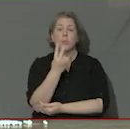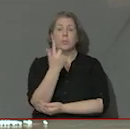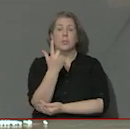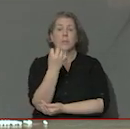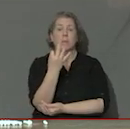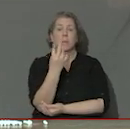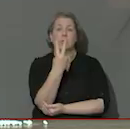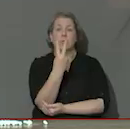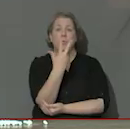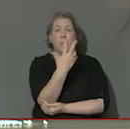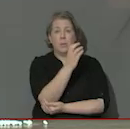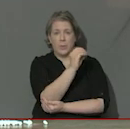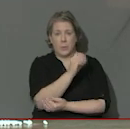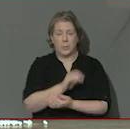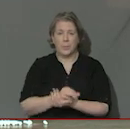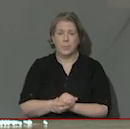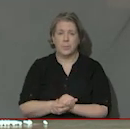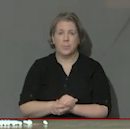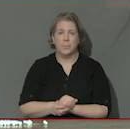22,73280,